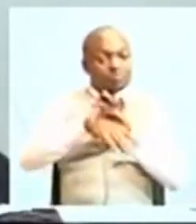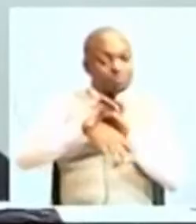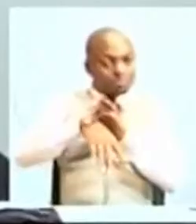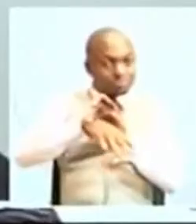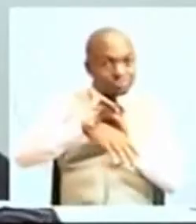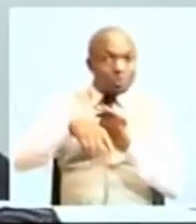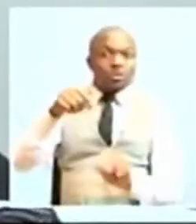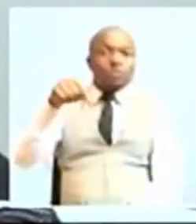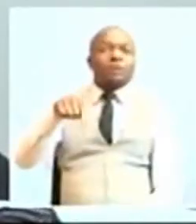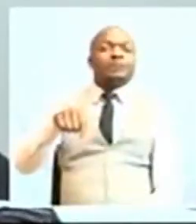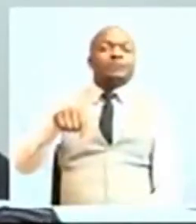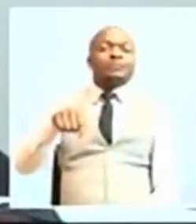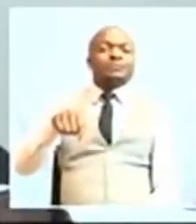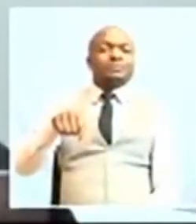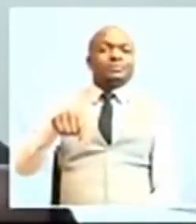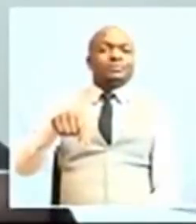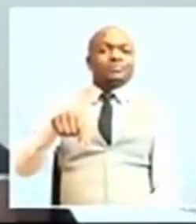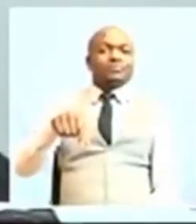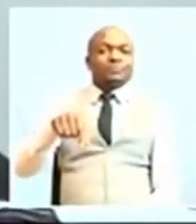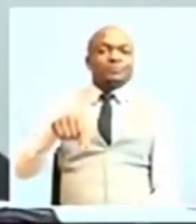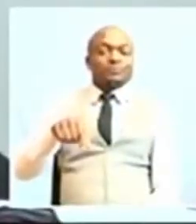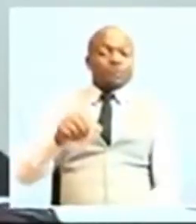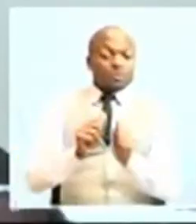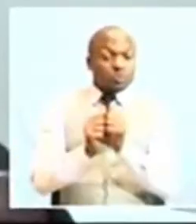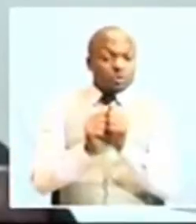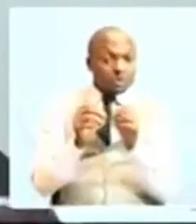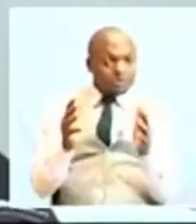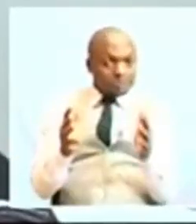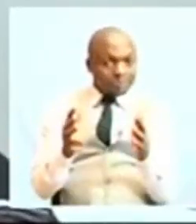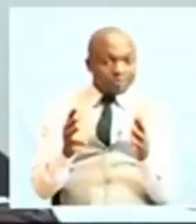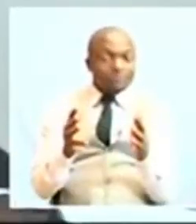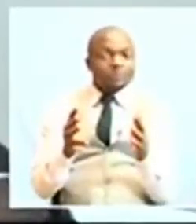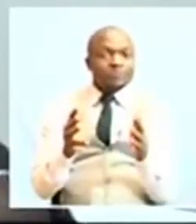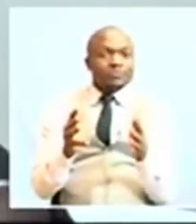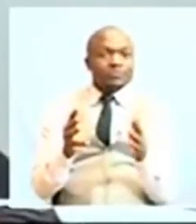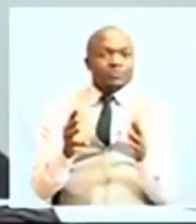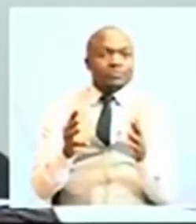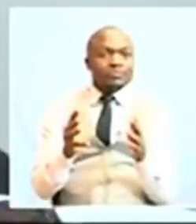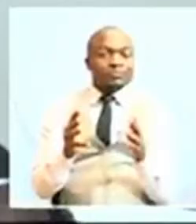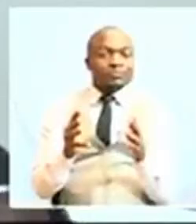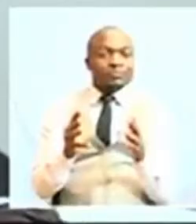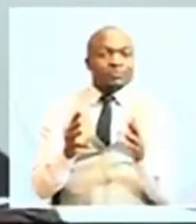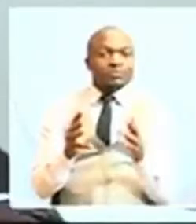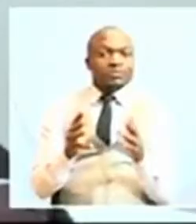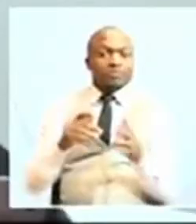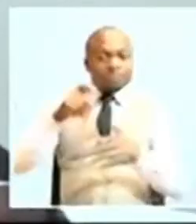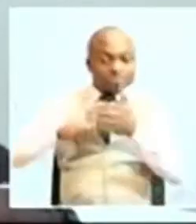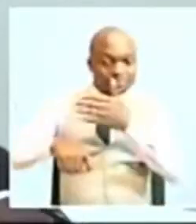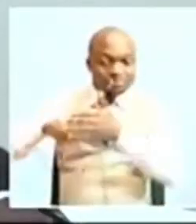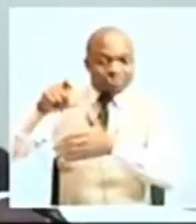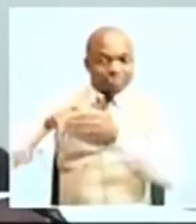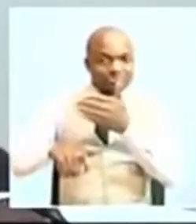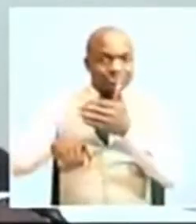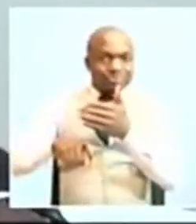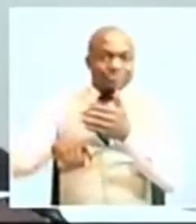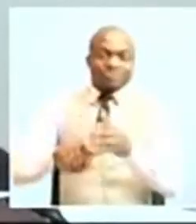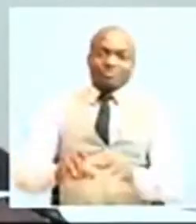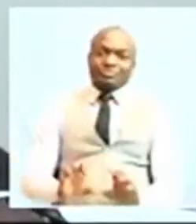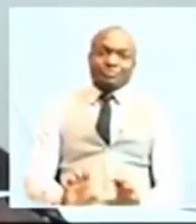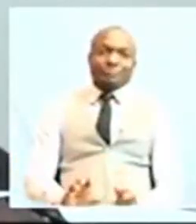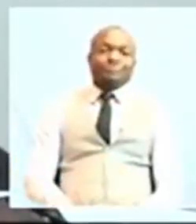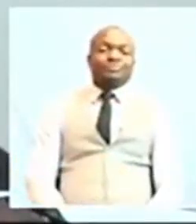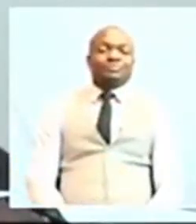the quality and without inflating the prices beyond the means.